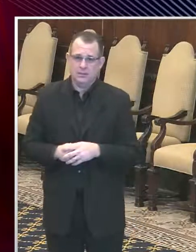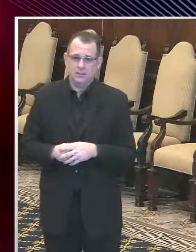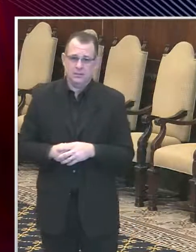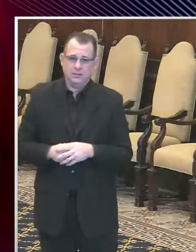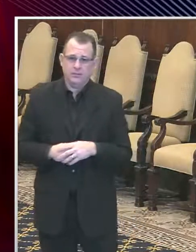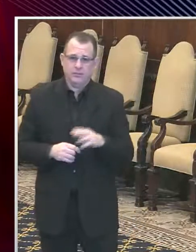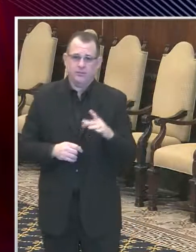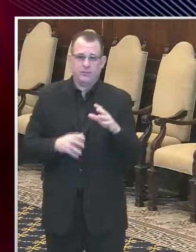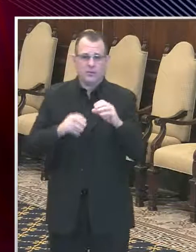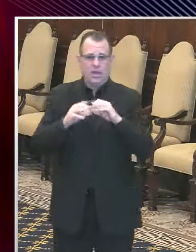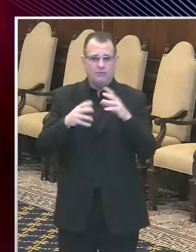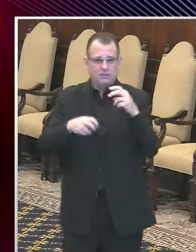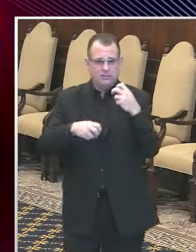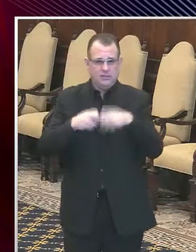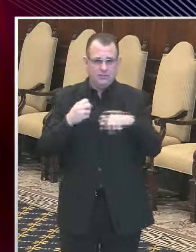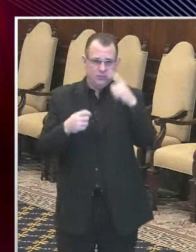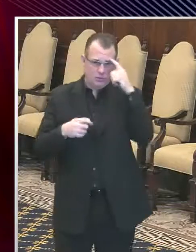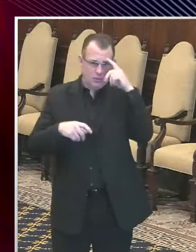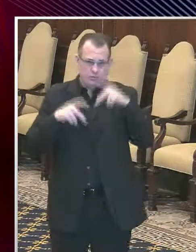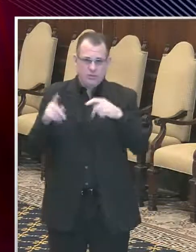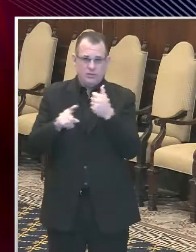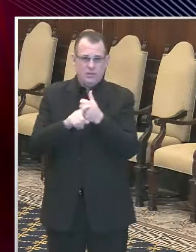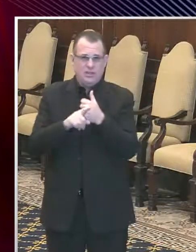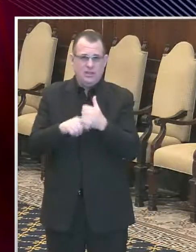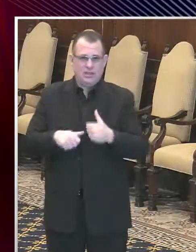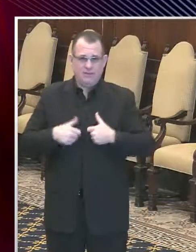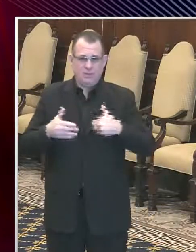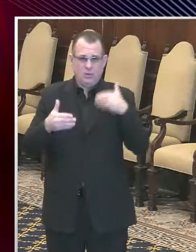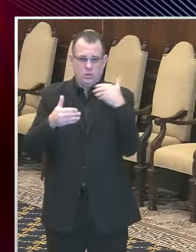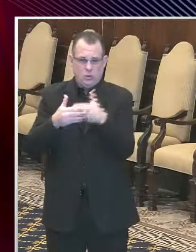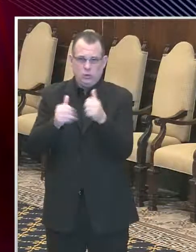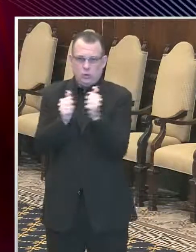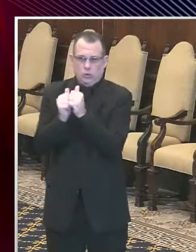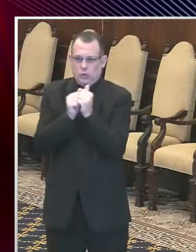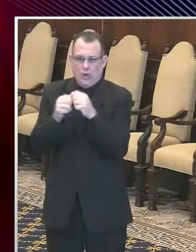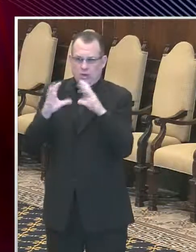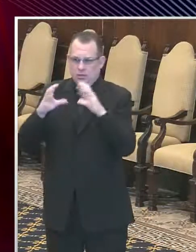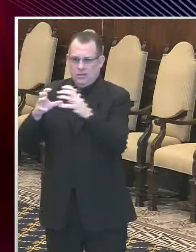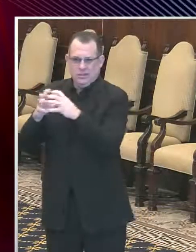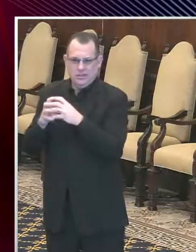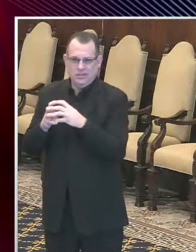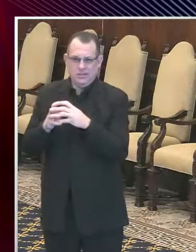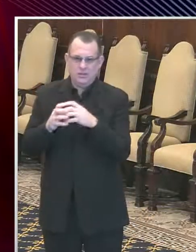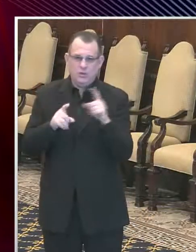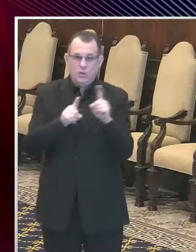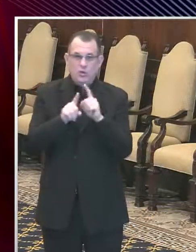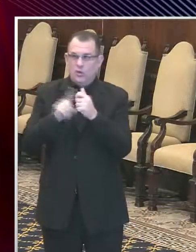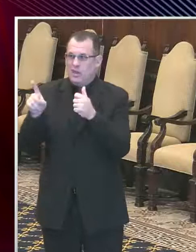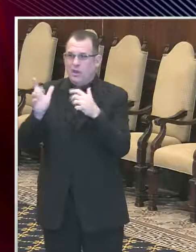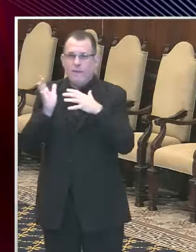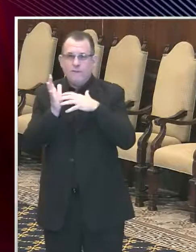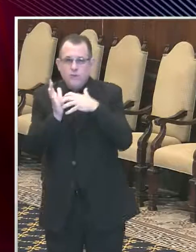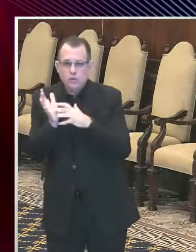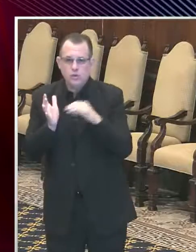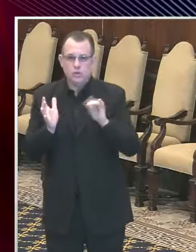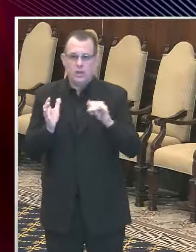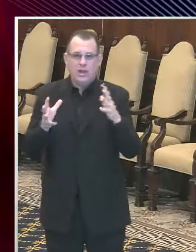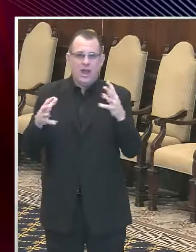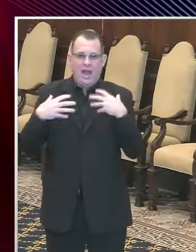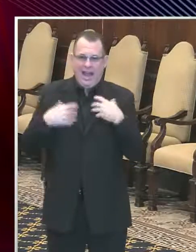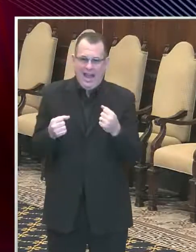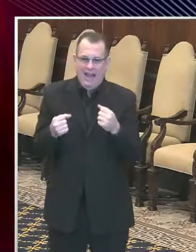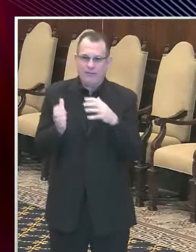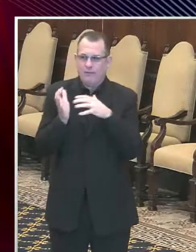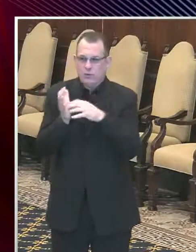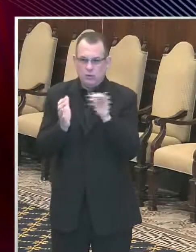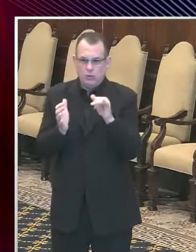these folks are living in close quarters and they're vulnerable in terms of their health. Is that